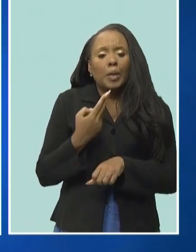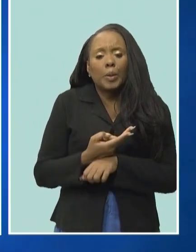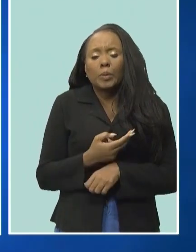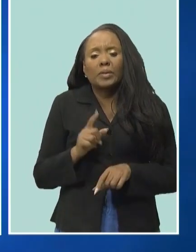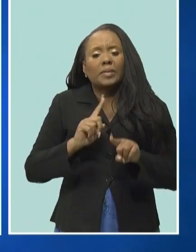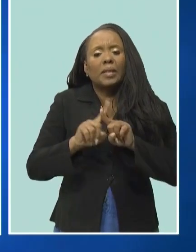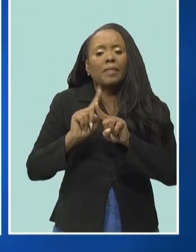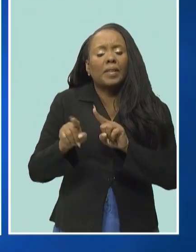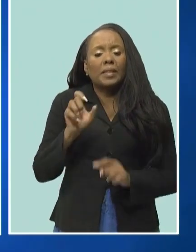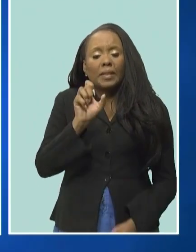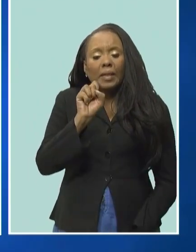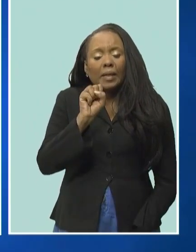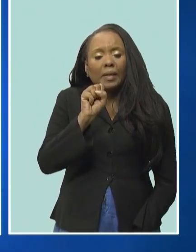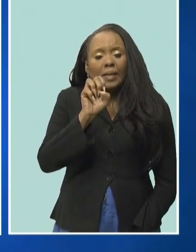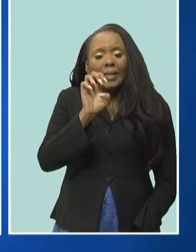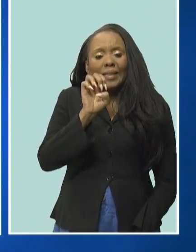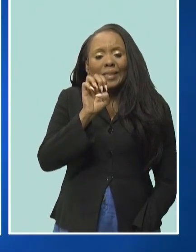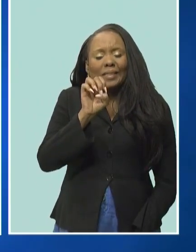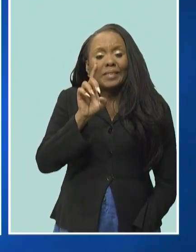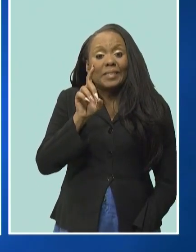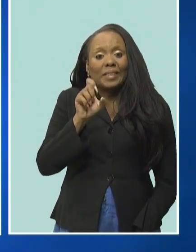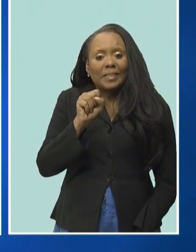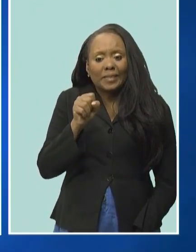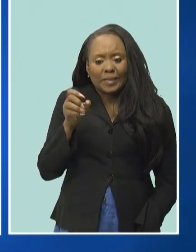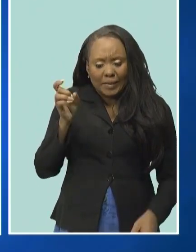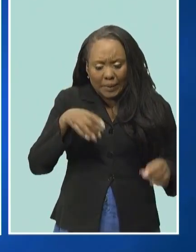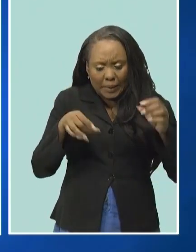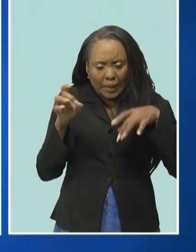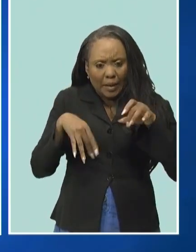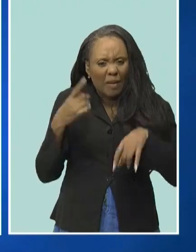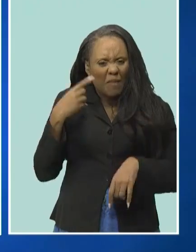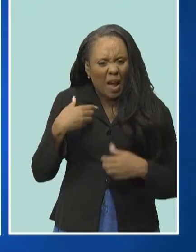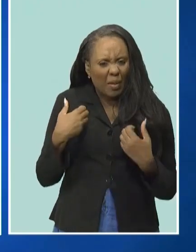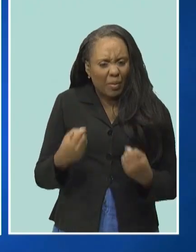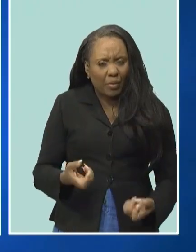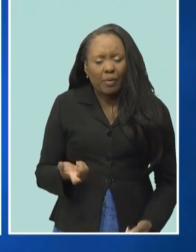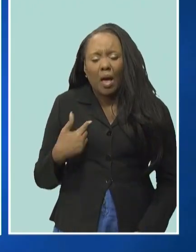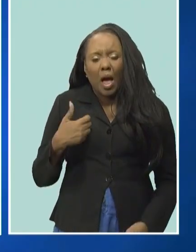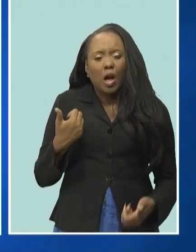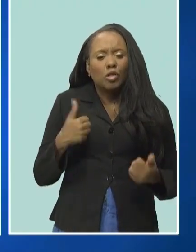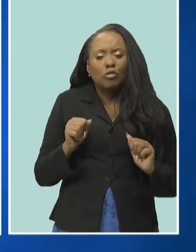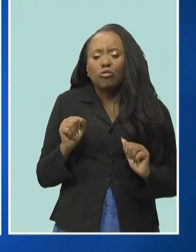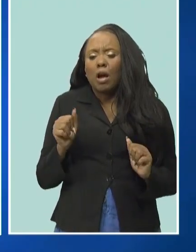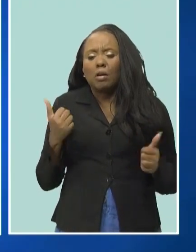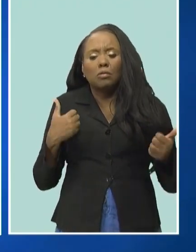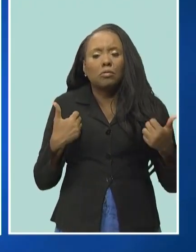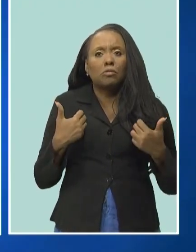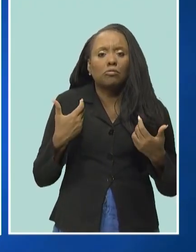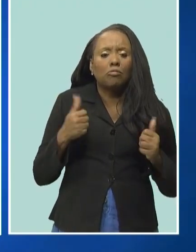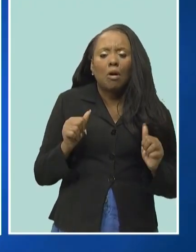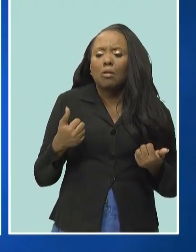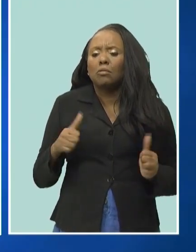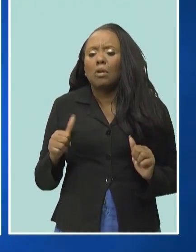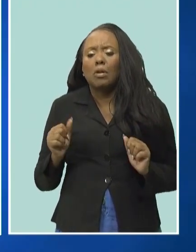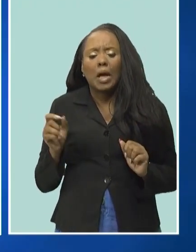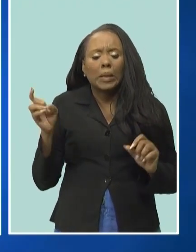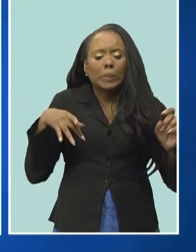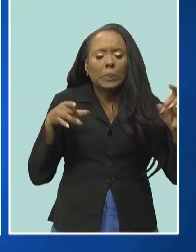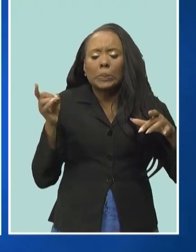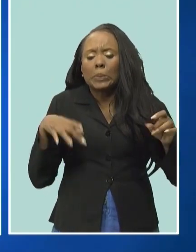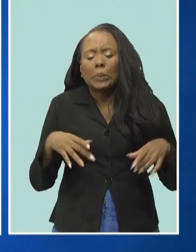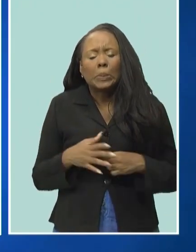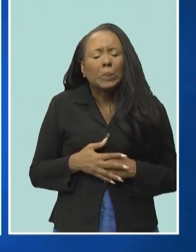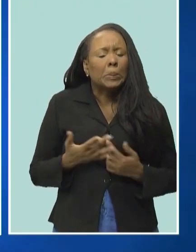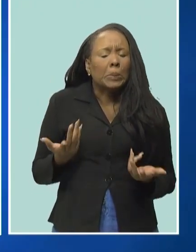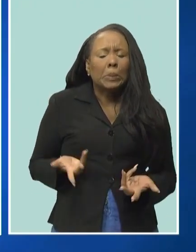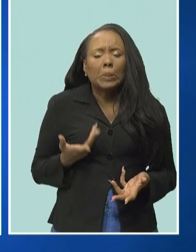well, I could do something else with this too. So then I ended up trying around, experimenting in the lab. So that's how the granola bars